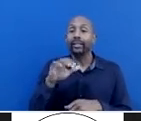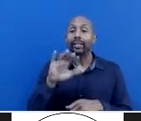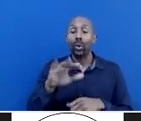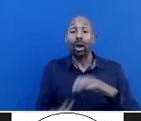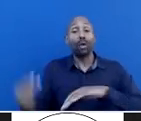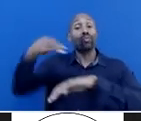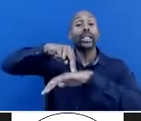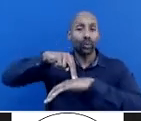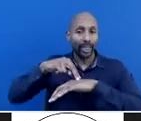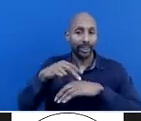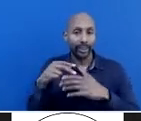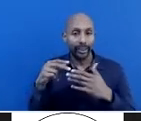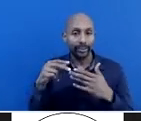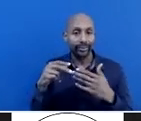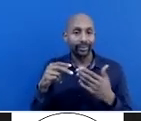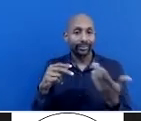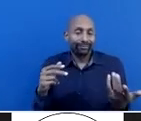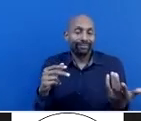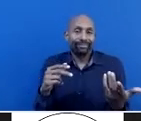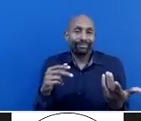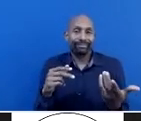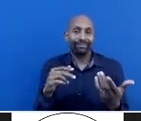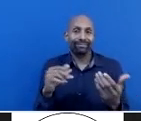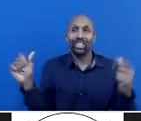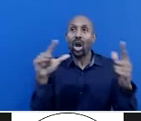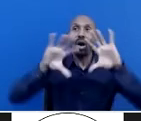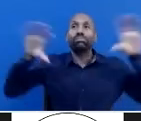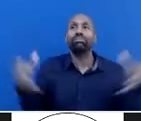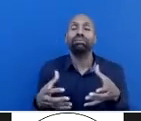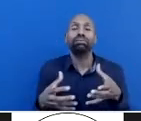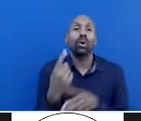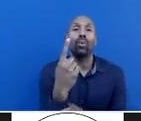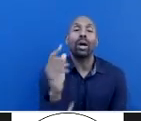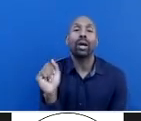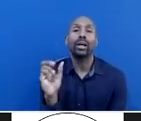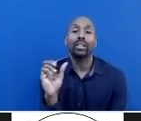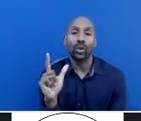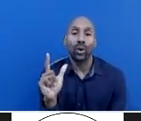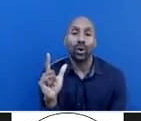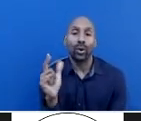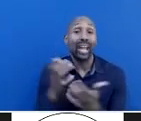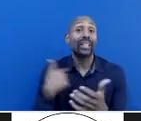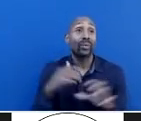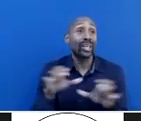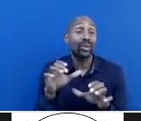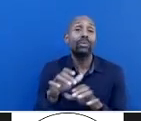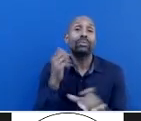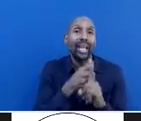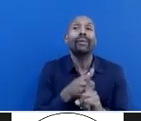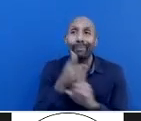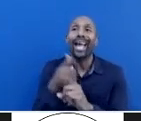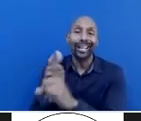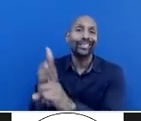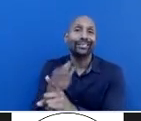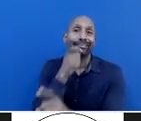do in our physical or metaphysical realms that is without impact on our fellow human being. This is expressed in the